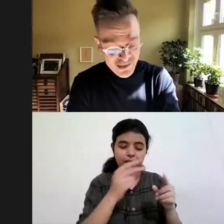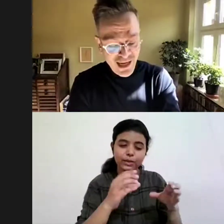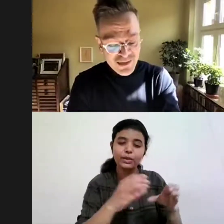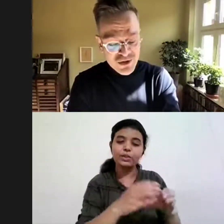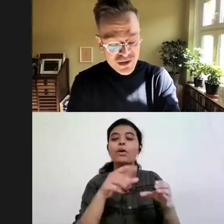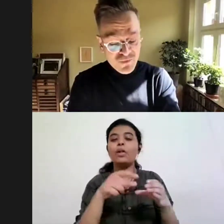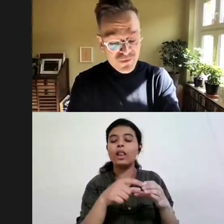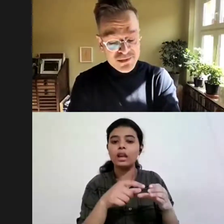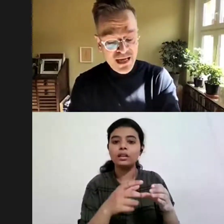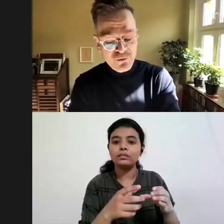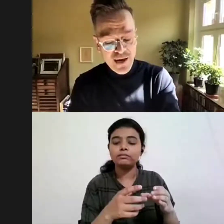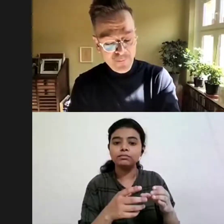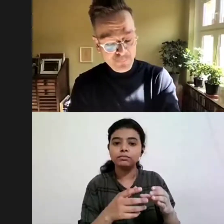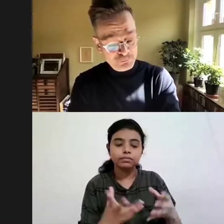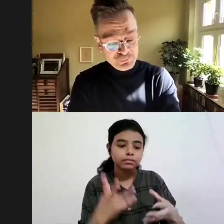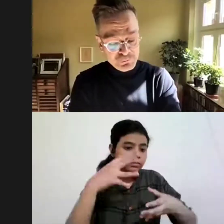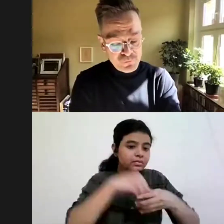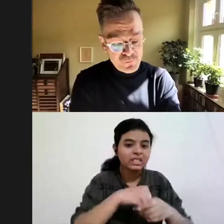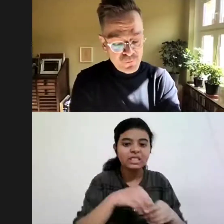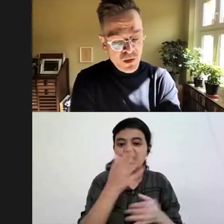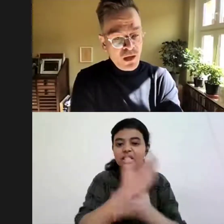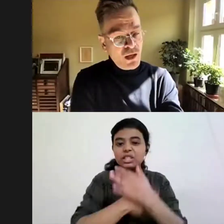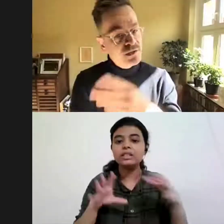are engaged in this area.